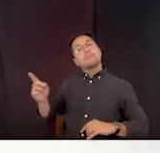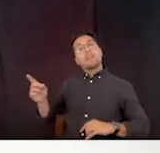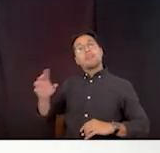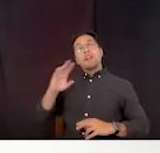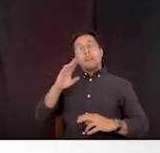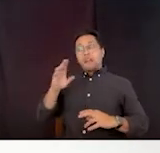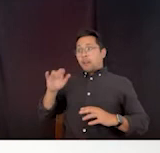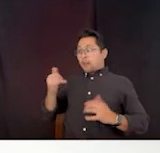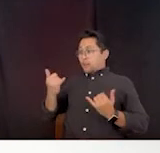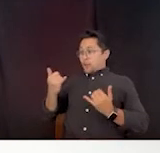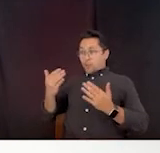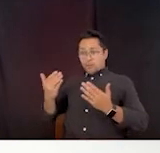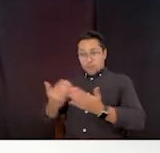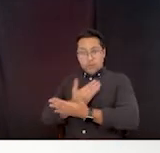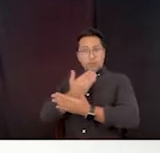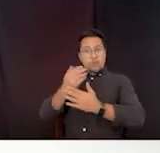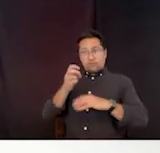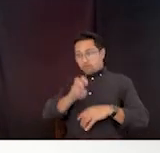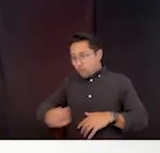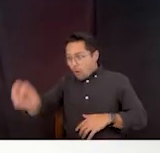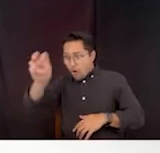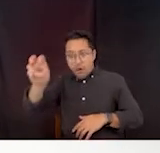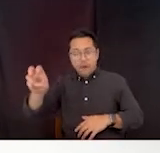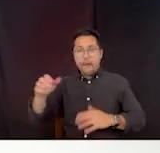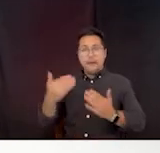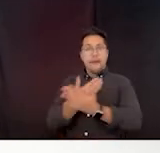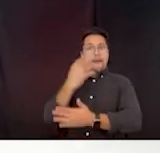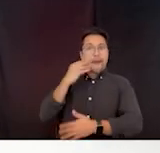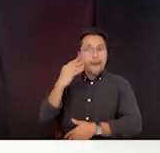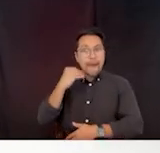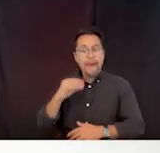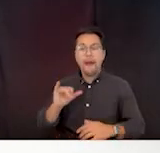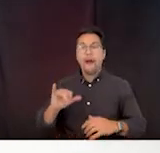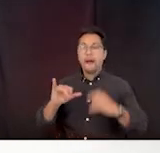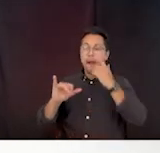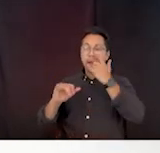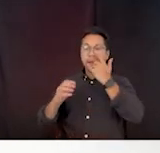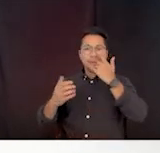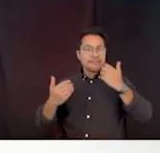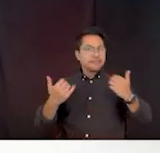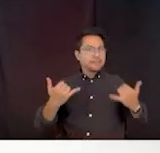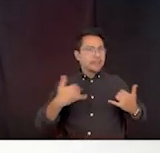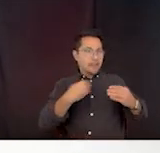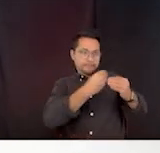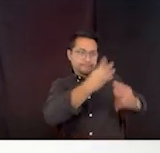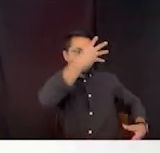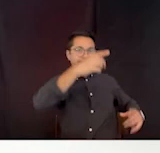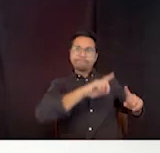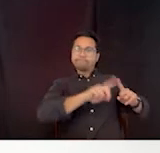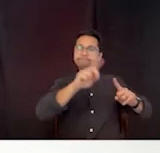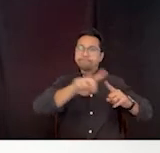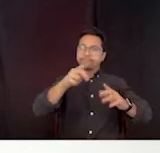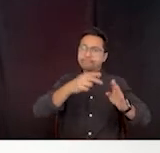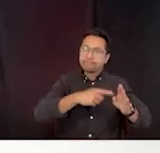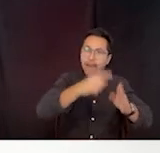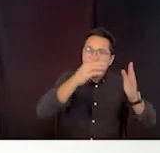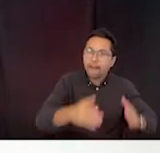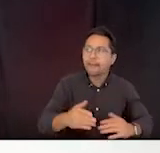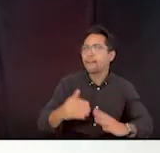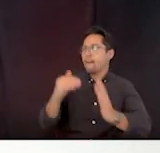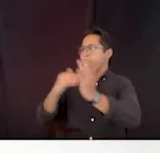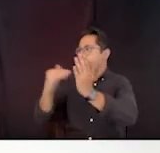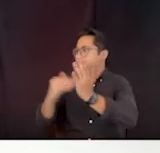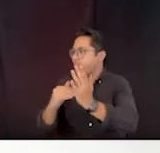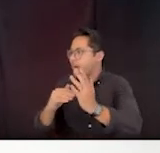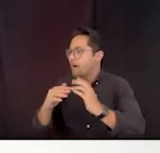this new door and a different parenting journey than you thought you were going to be on, now we have a whole myriad of specialists and doctors you had no idea even